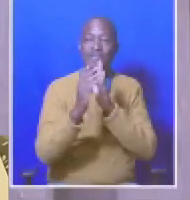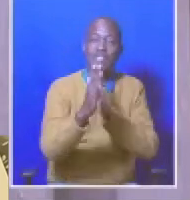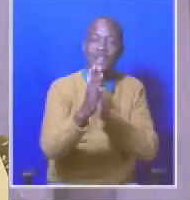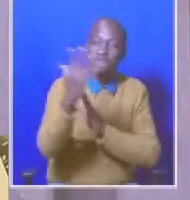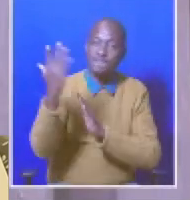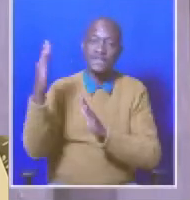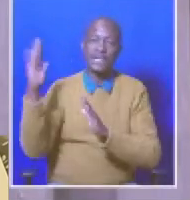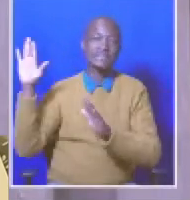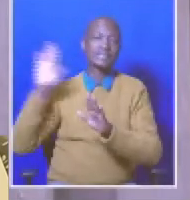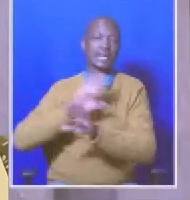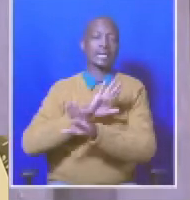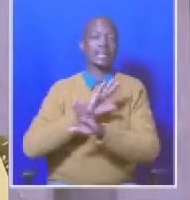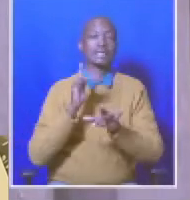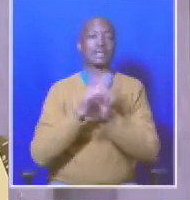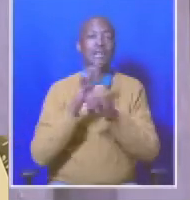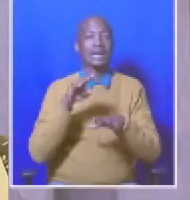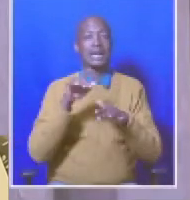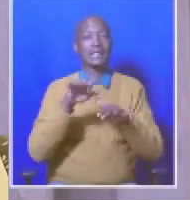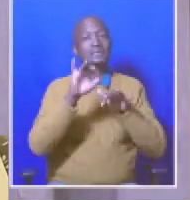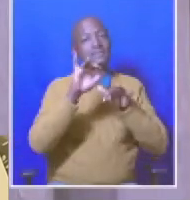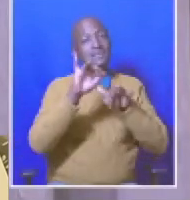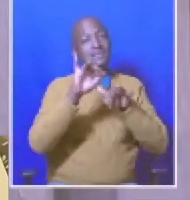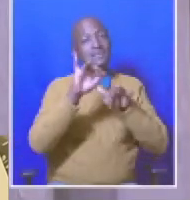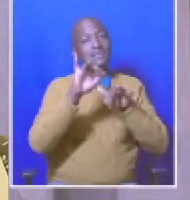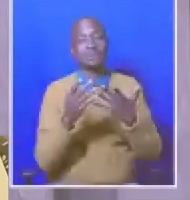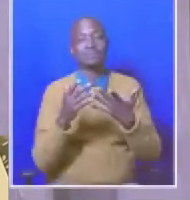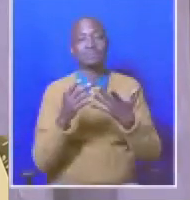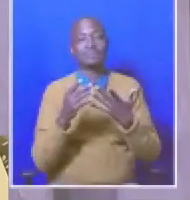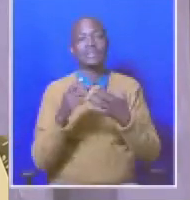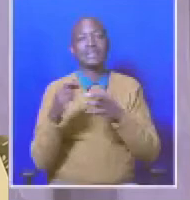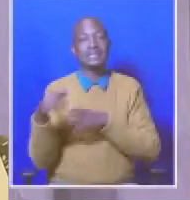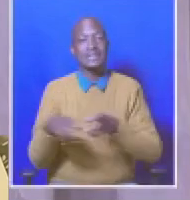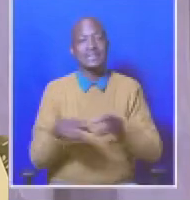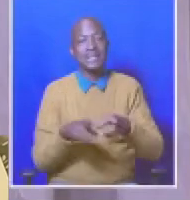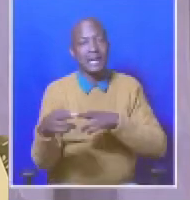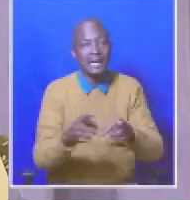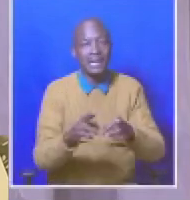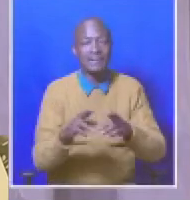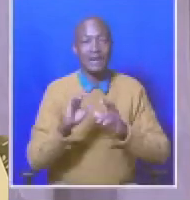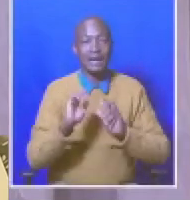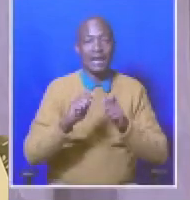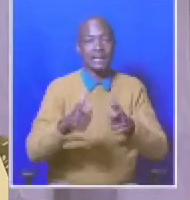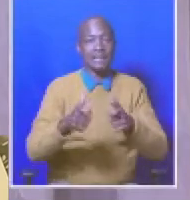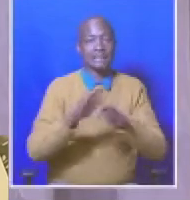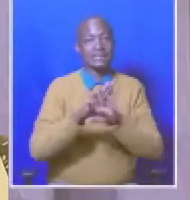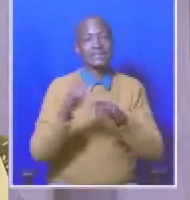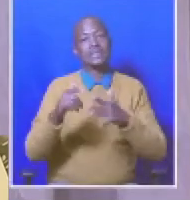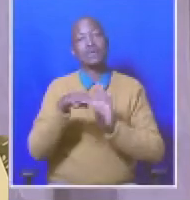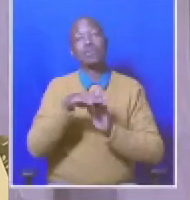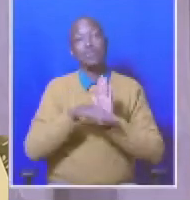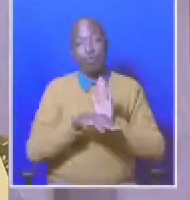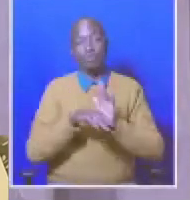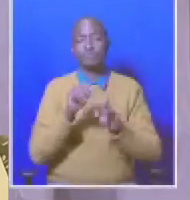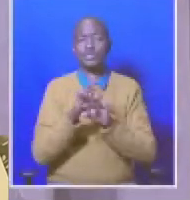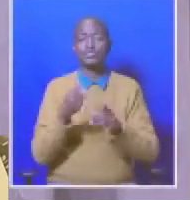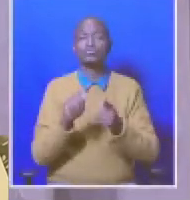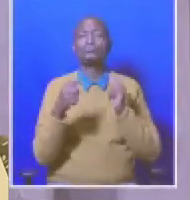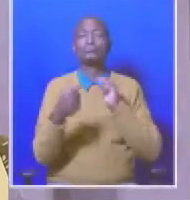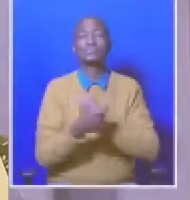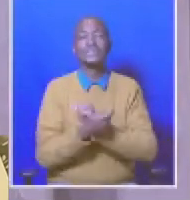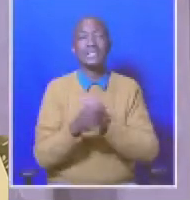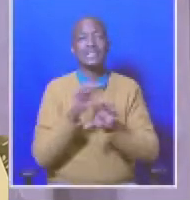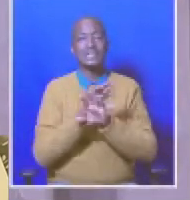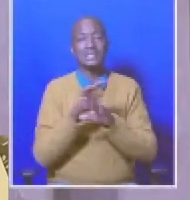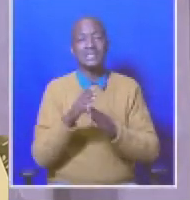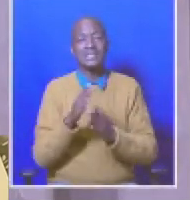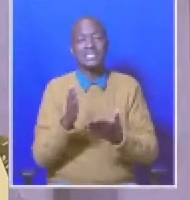handling, dipping facilities, etc. The River Valley Catalytic Program is designed to revitalize irrigation